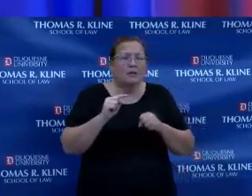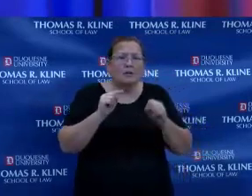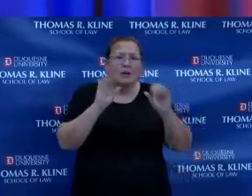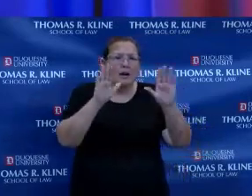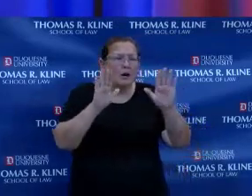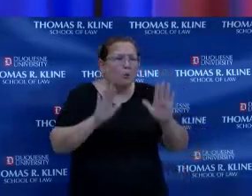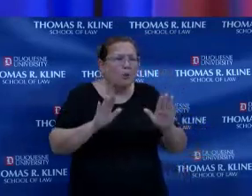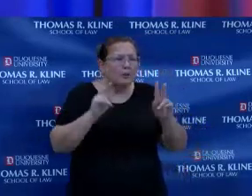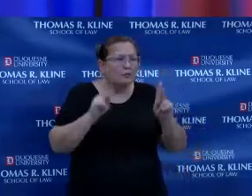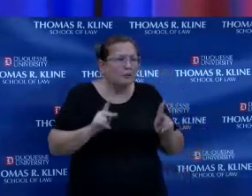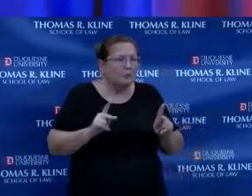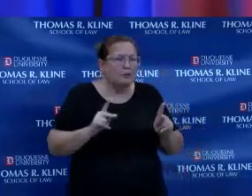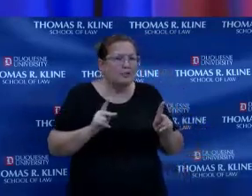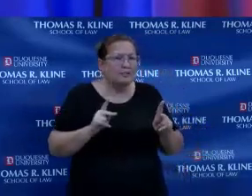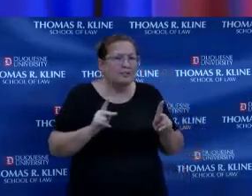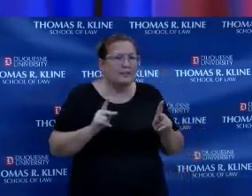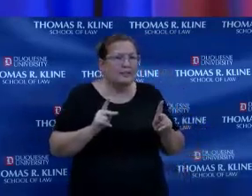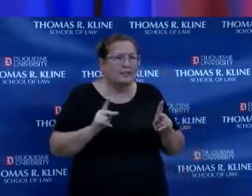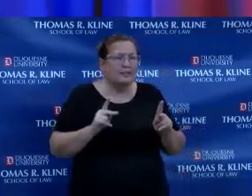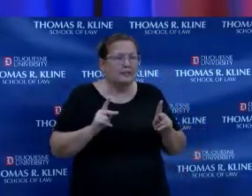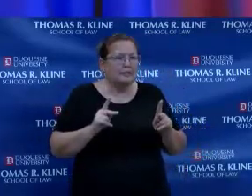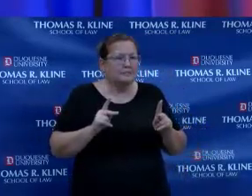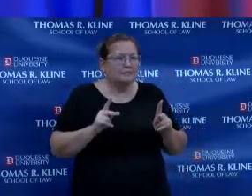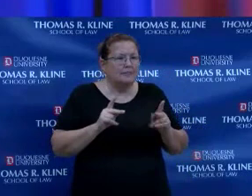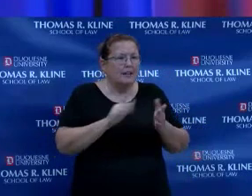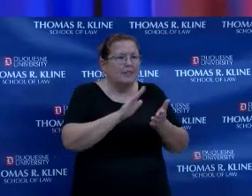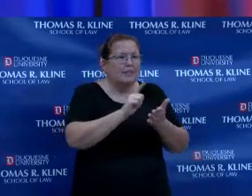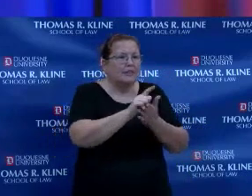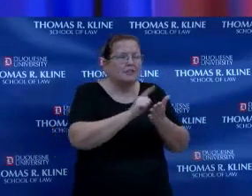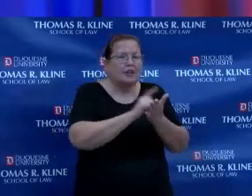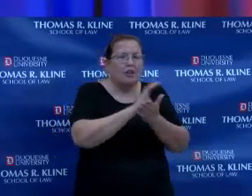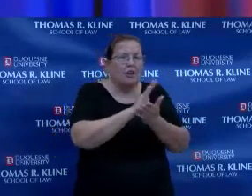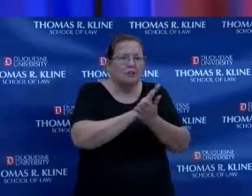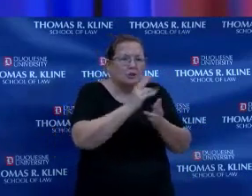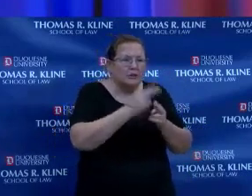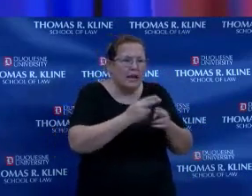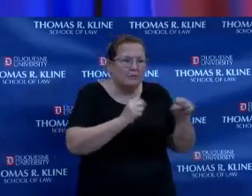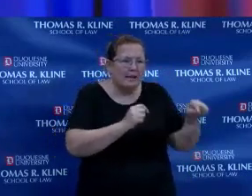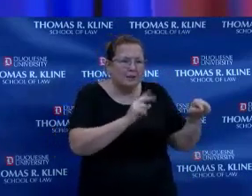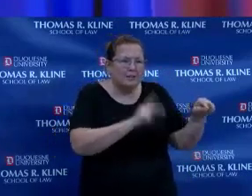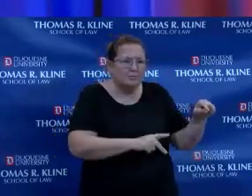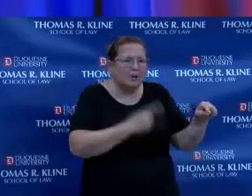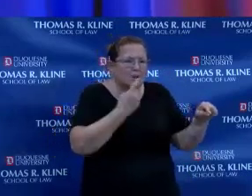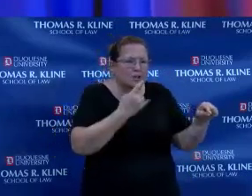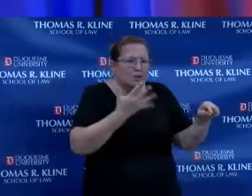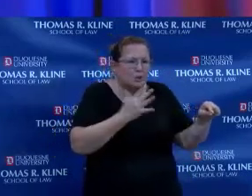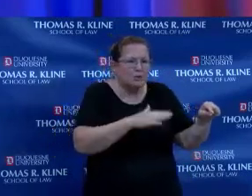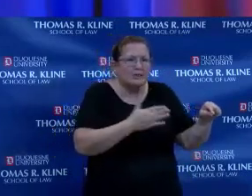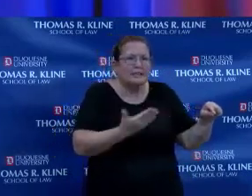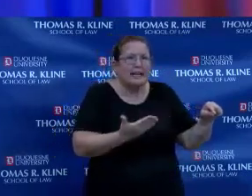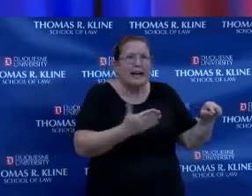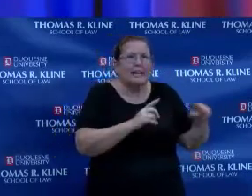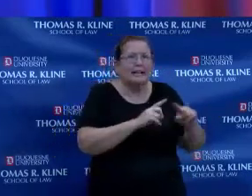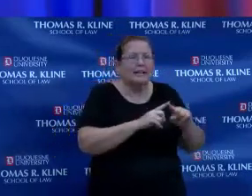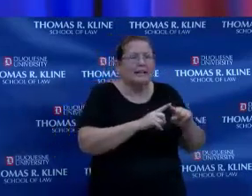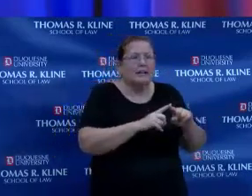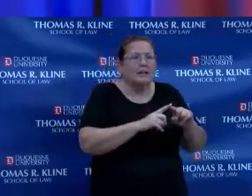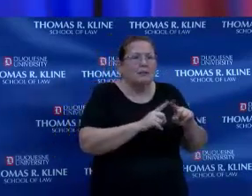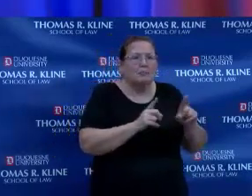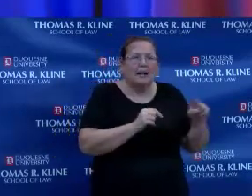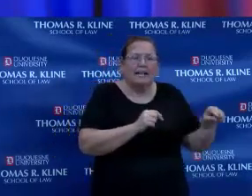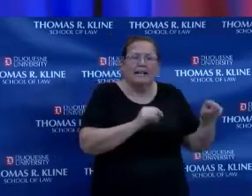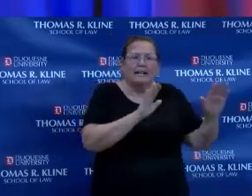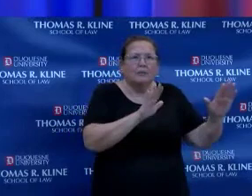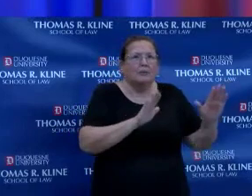There's a law school named after James E. Beasley, the Beasley School of Law at Temple University. And by the way, we're going to pass